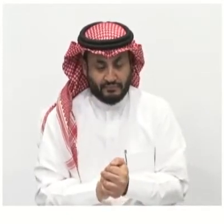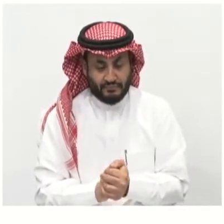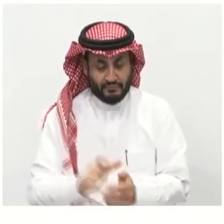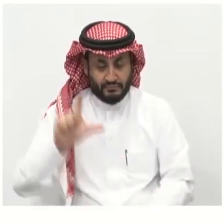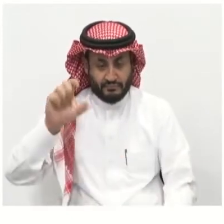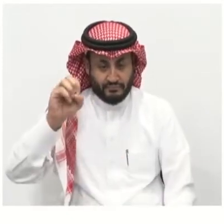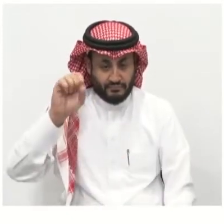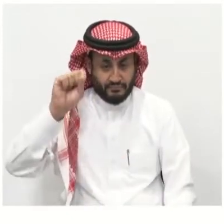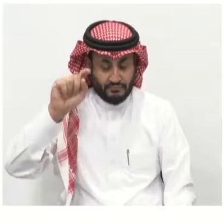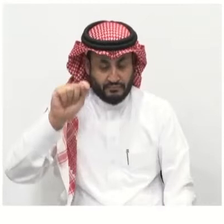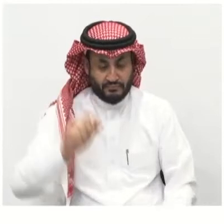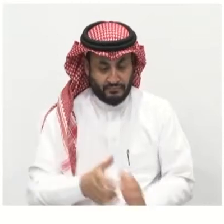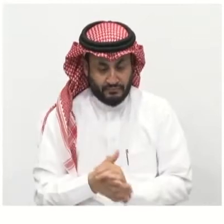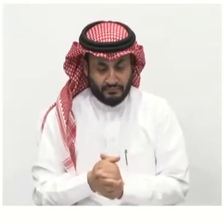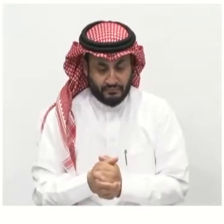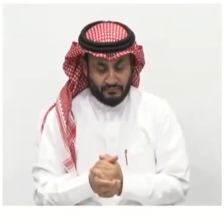lost.